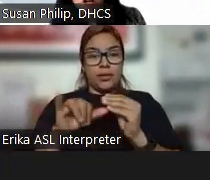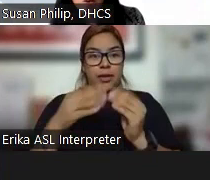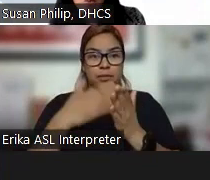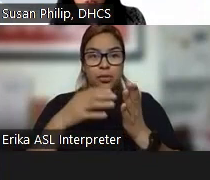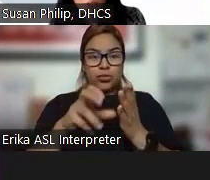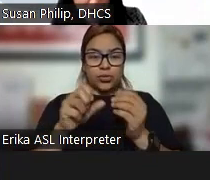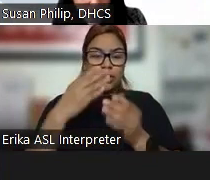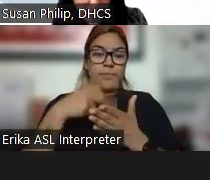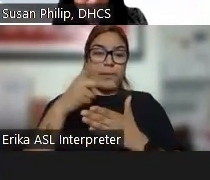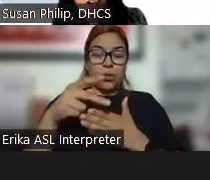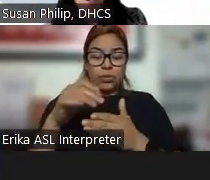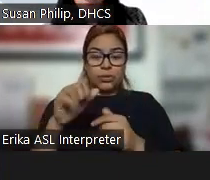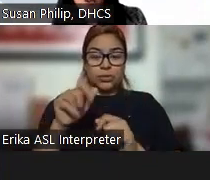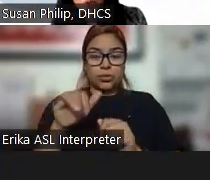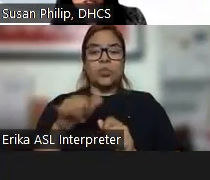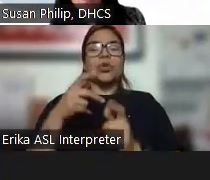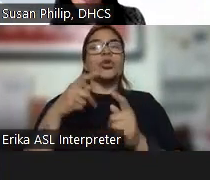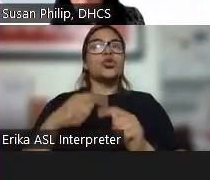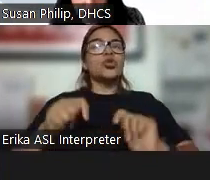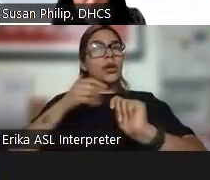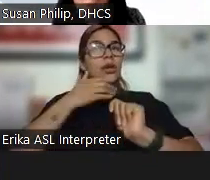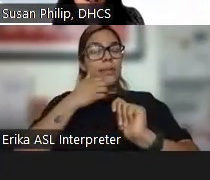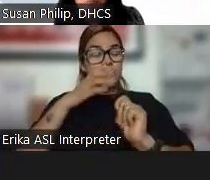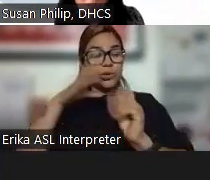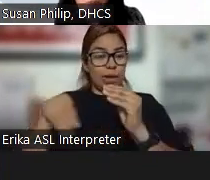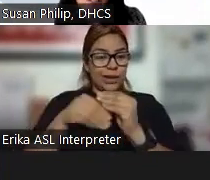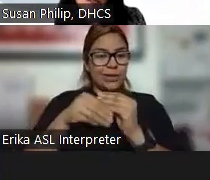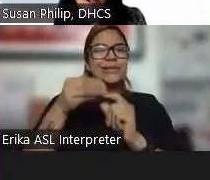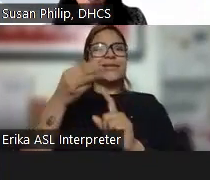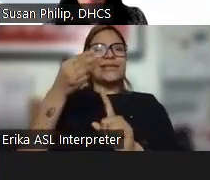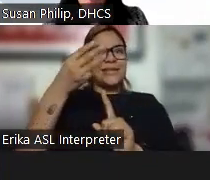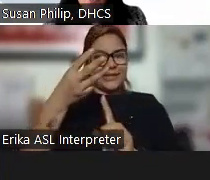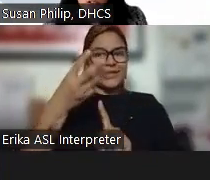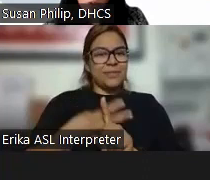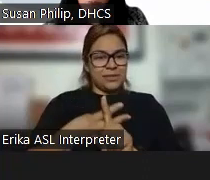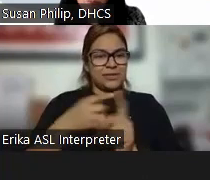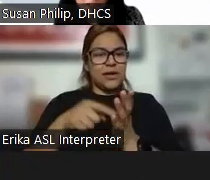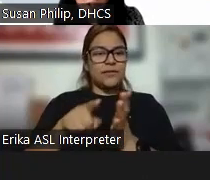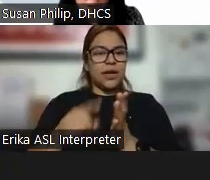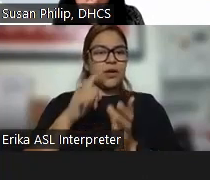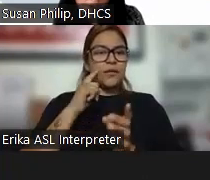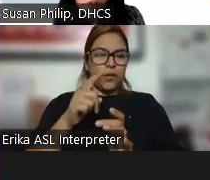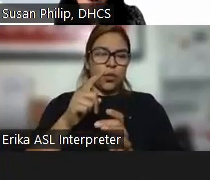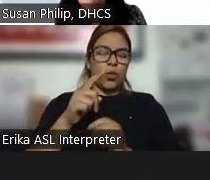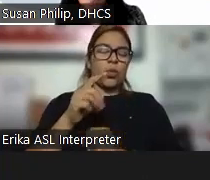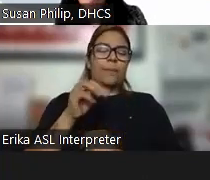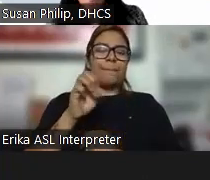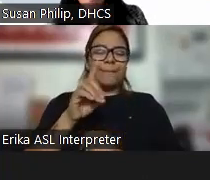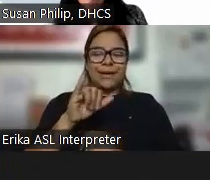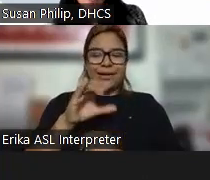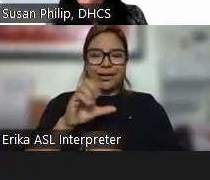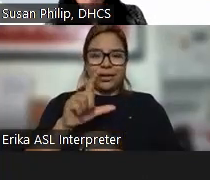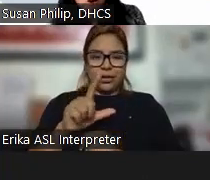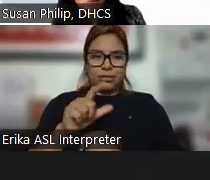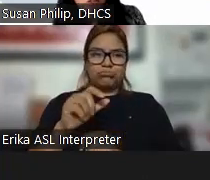is, we're going to be seeking authority to cover 6 months of rent for eligible Medi-Cal members who